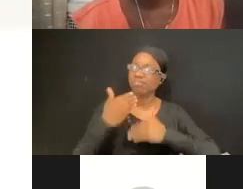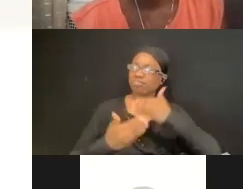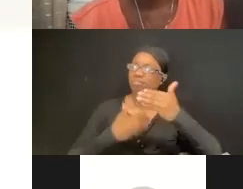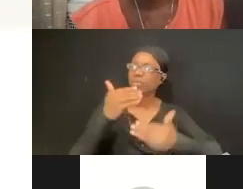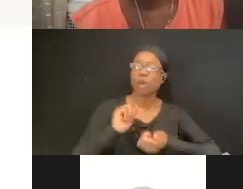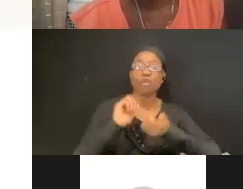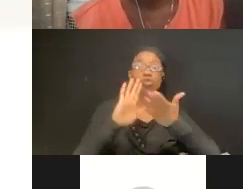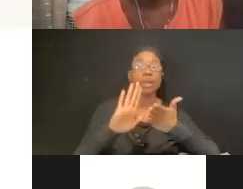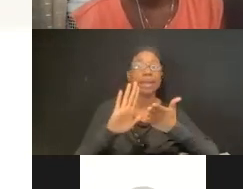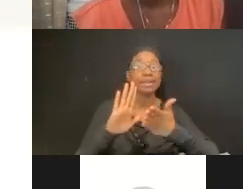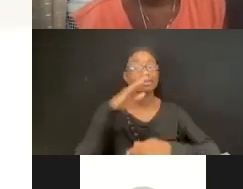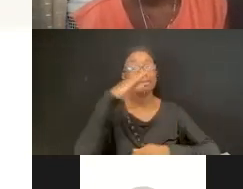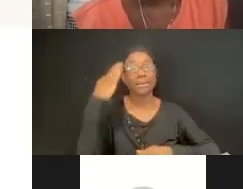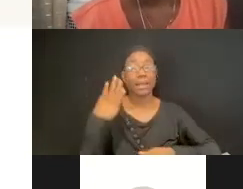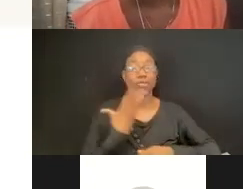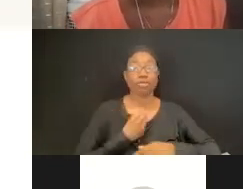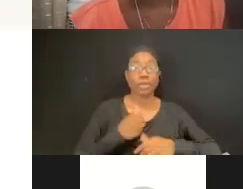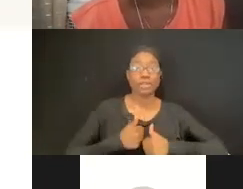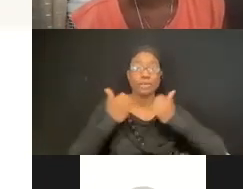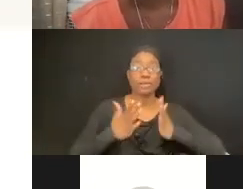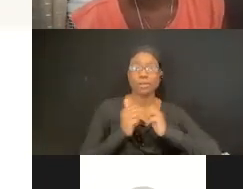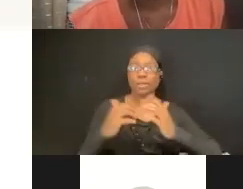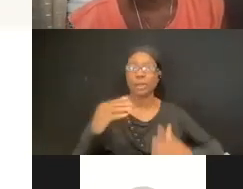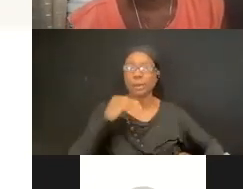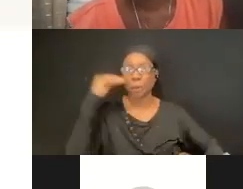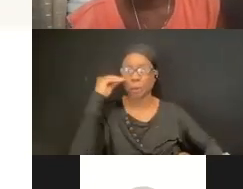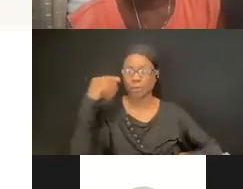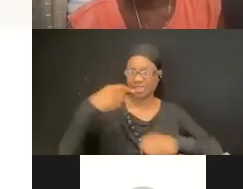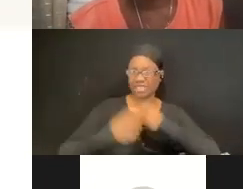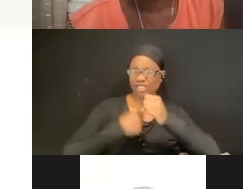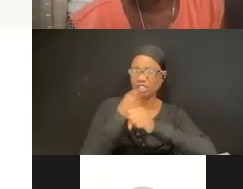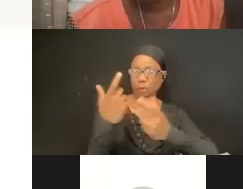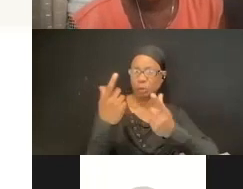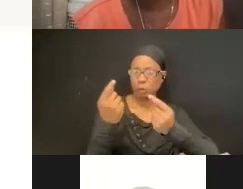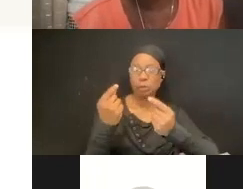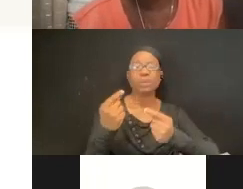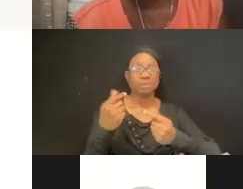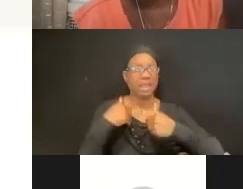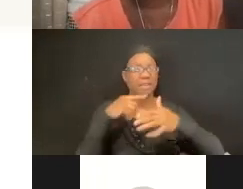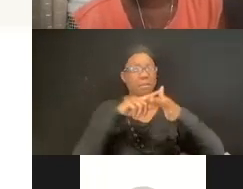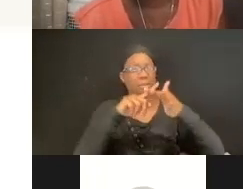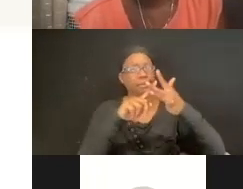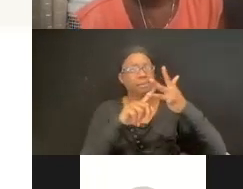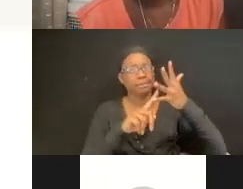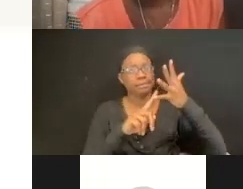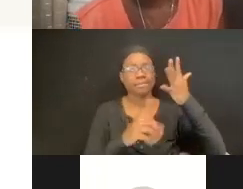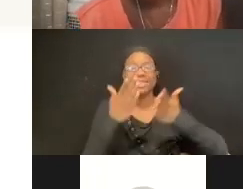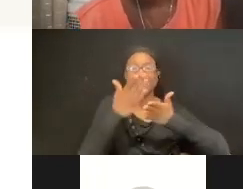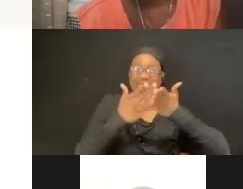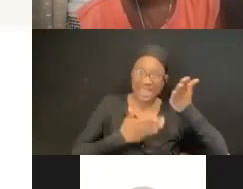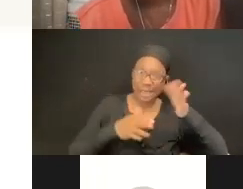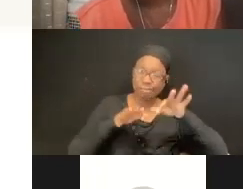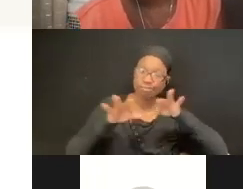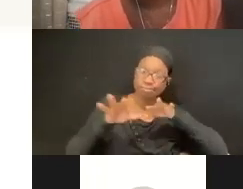trans survivors this year. So these are some of the conditions and circumstances that